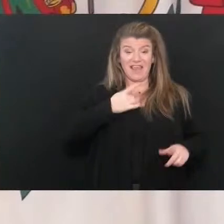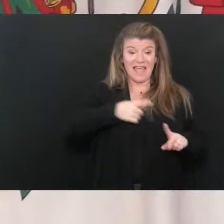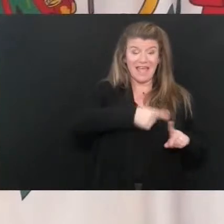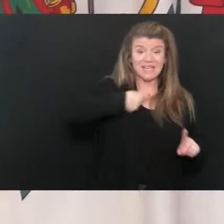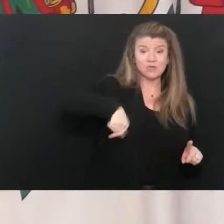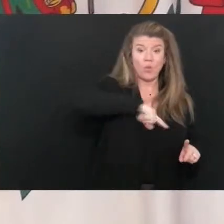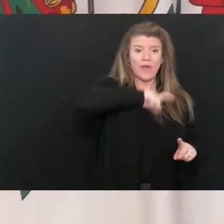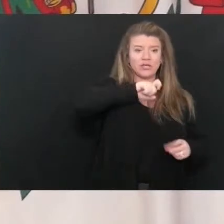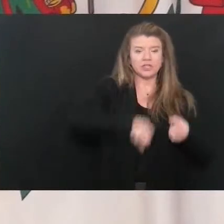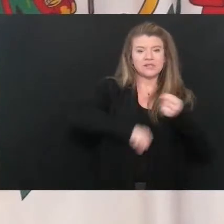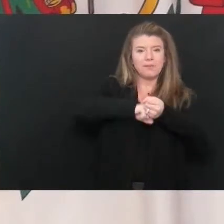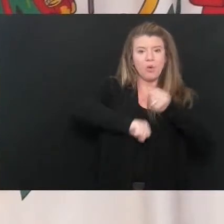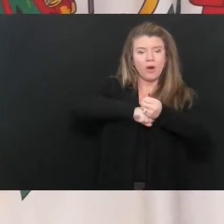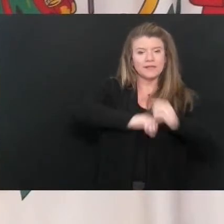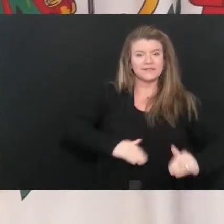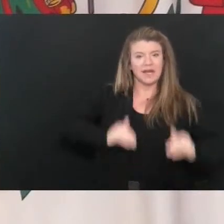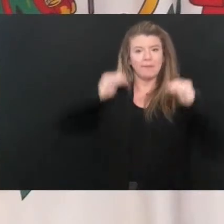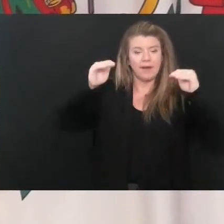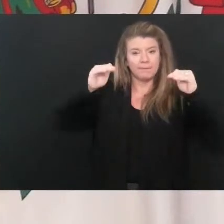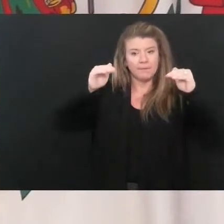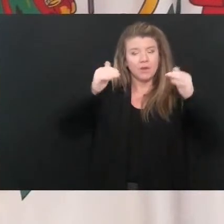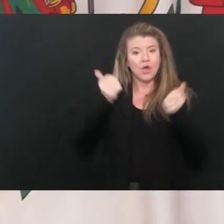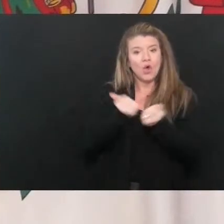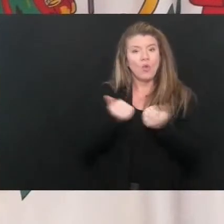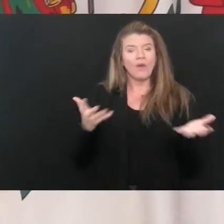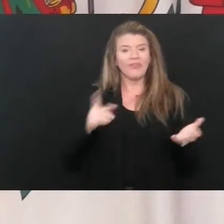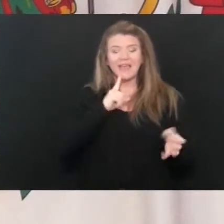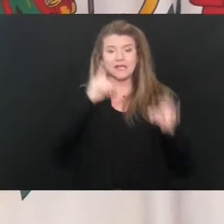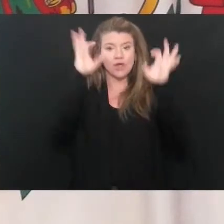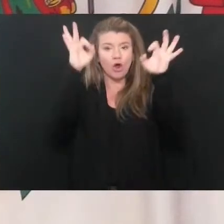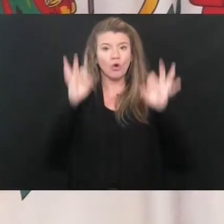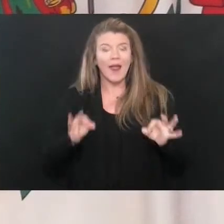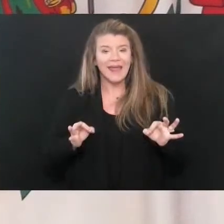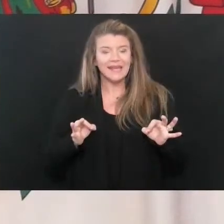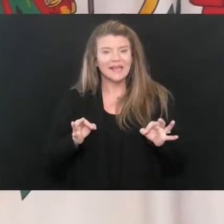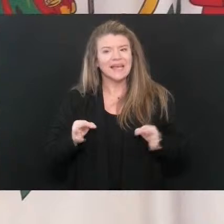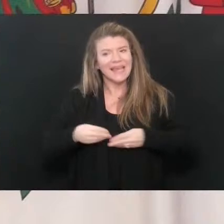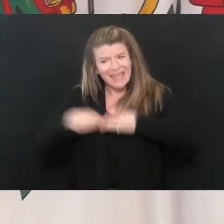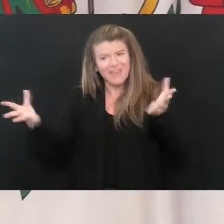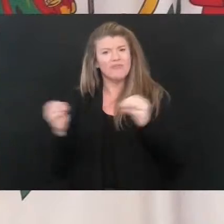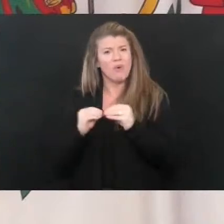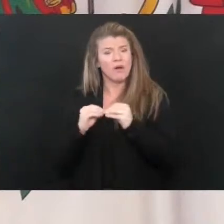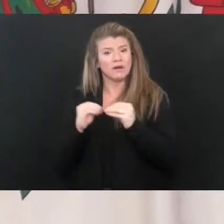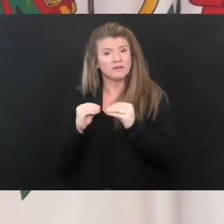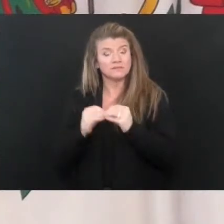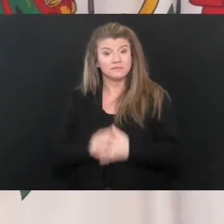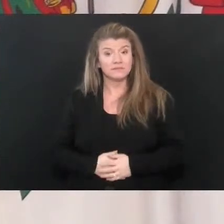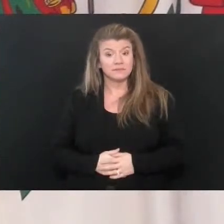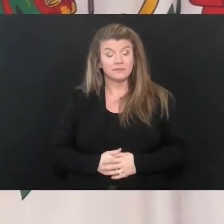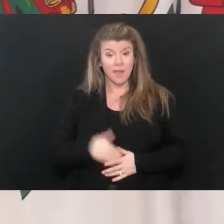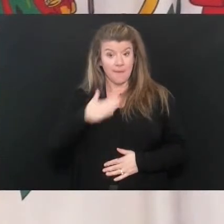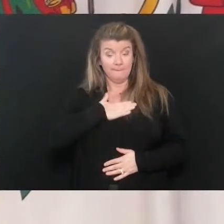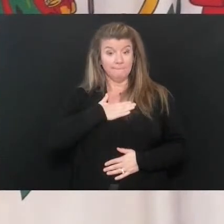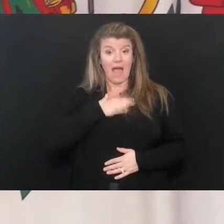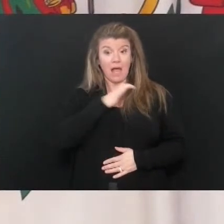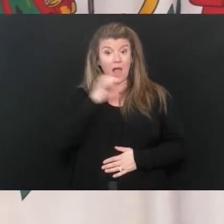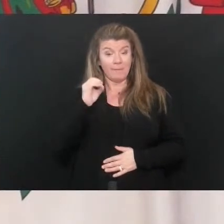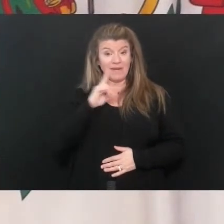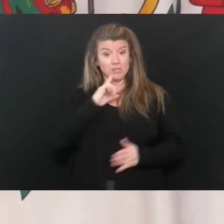really great, throw a few pennies in the collection plate. My companies are willing to do